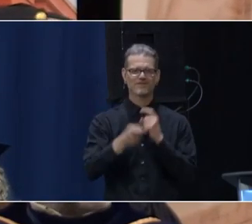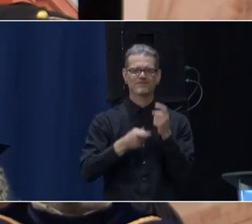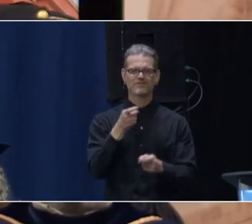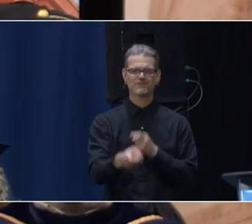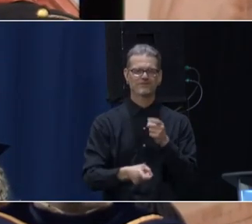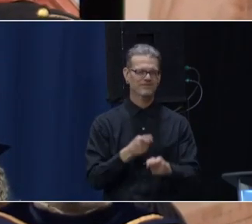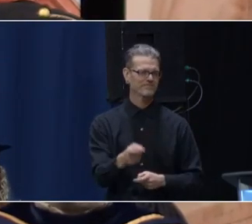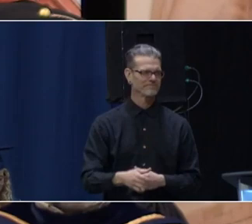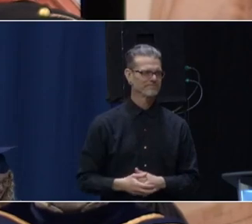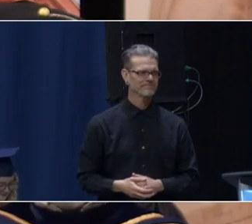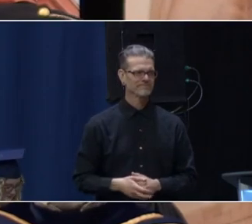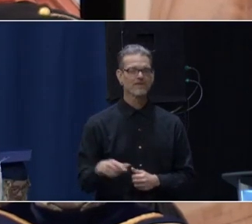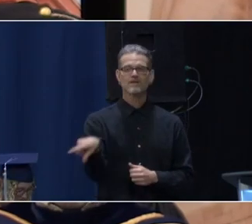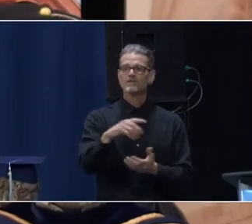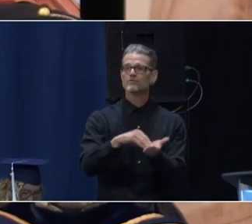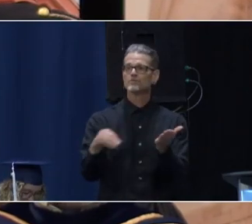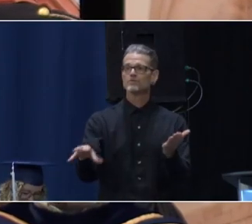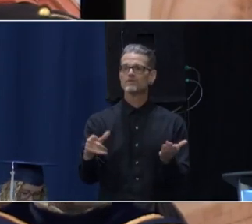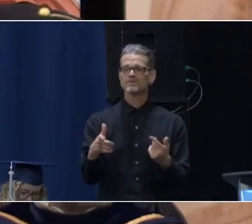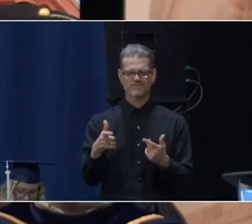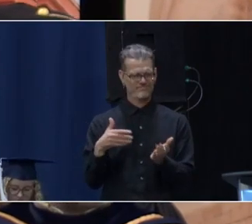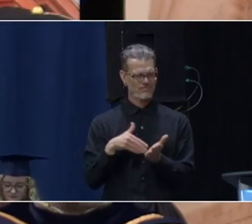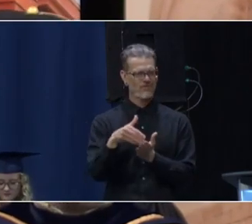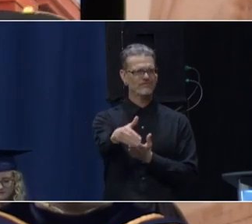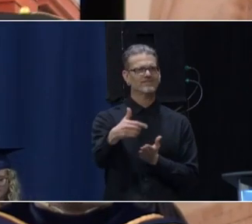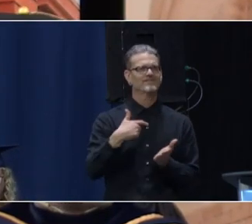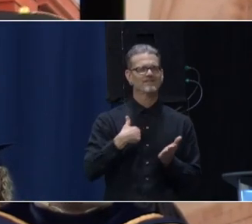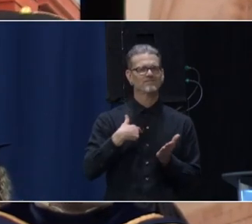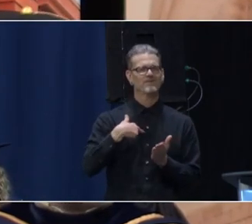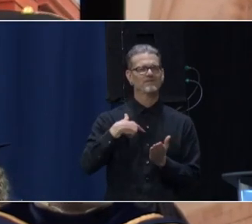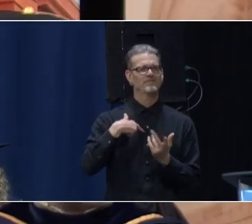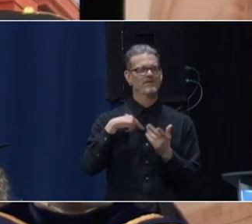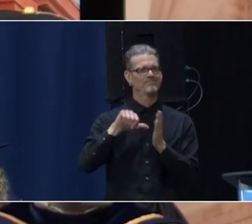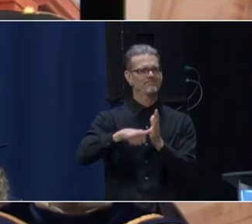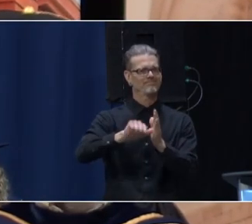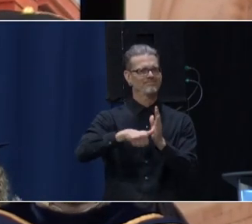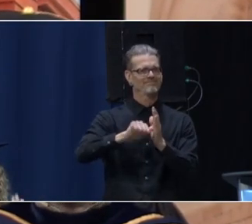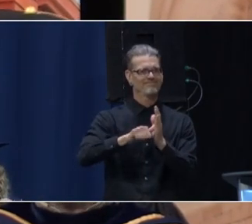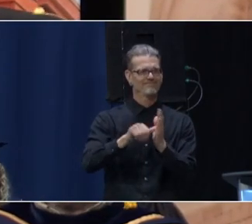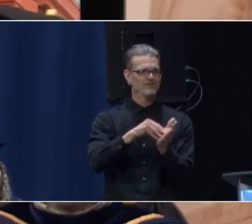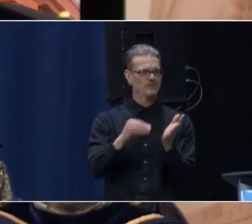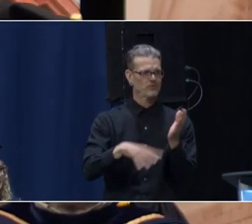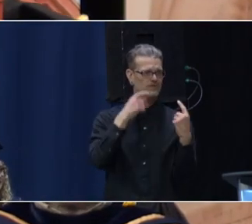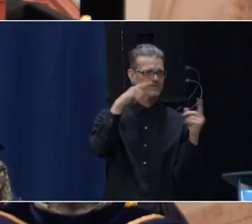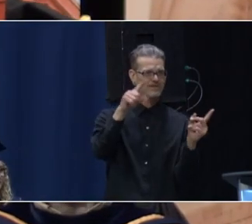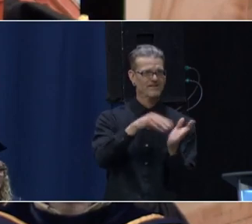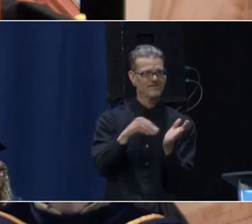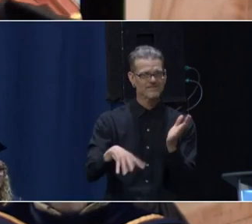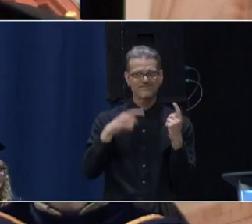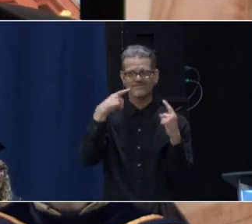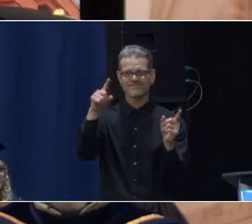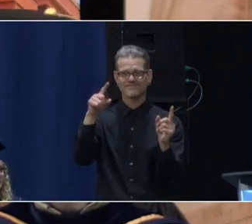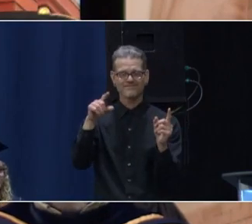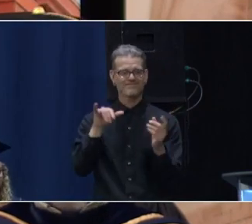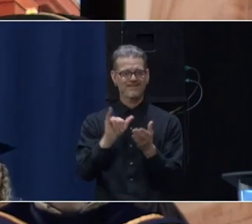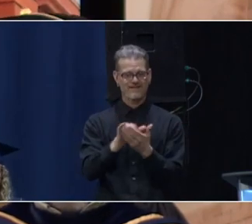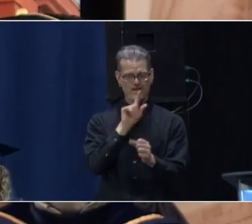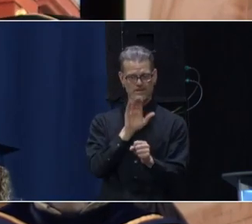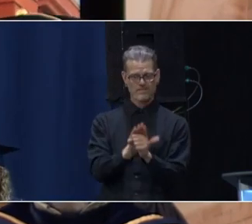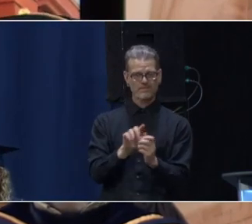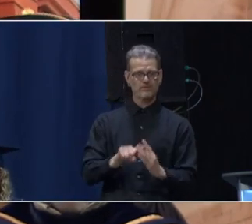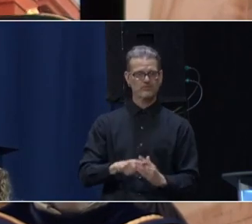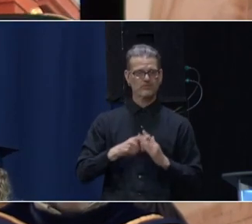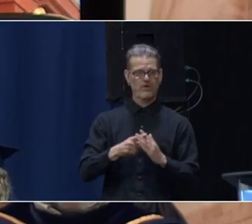Graduates, you have heard me speak often about our commitment to student success, and that commitment begins with our